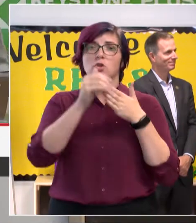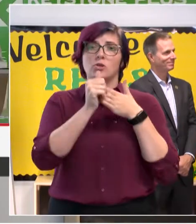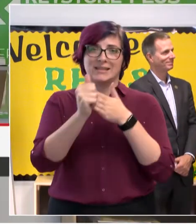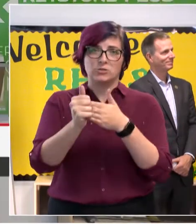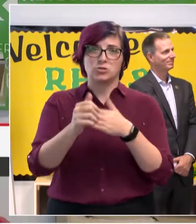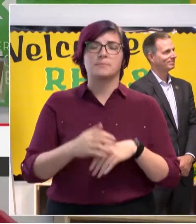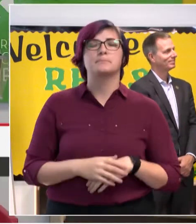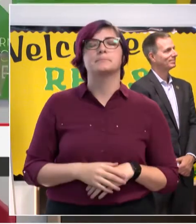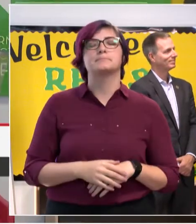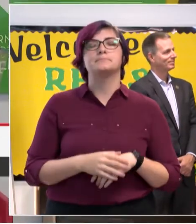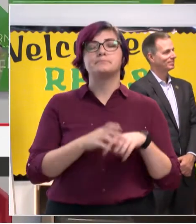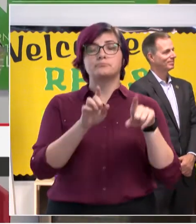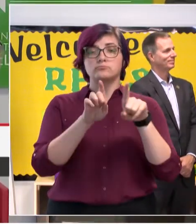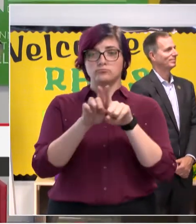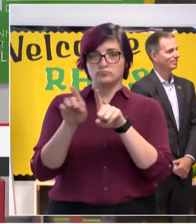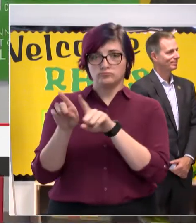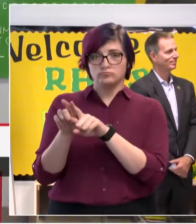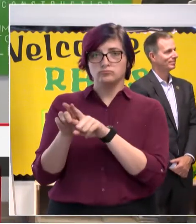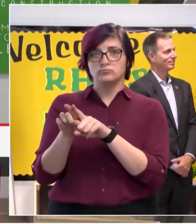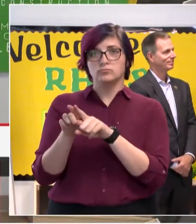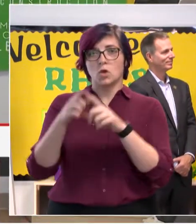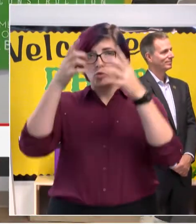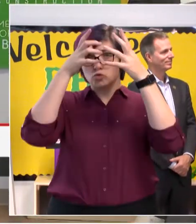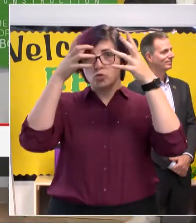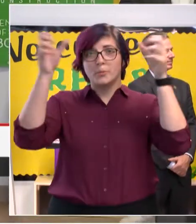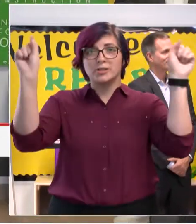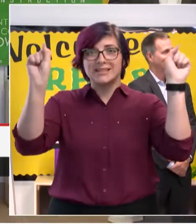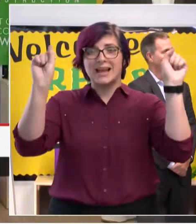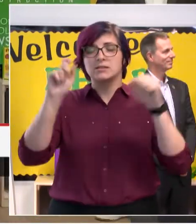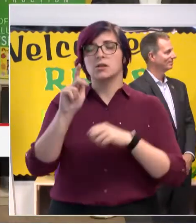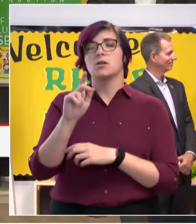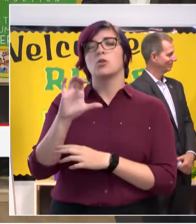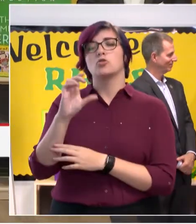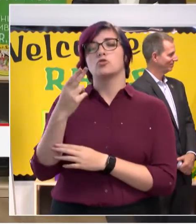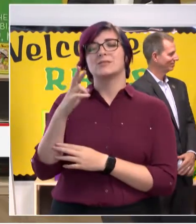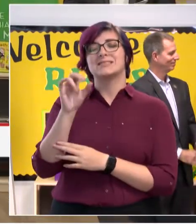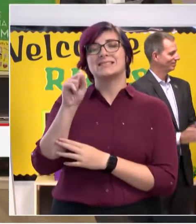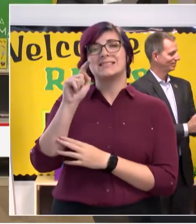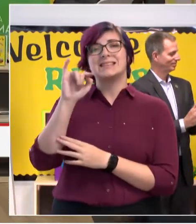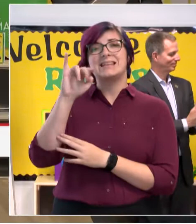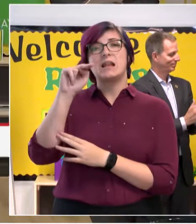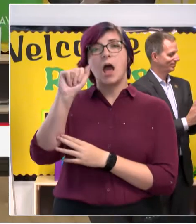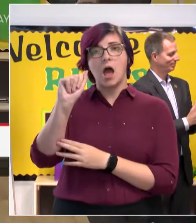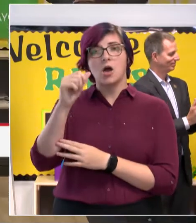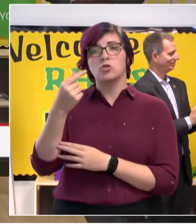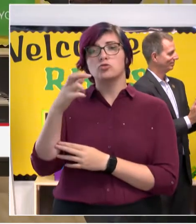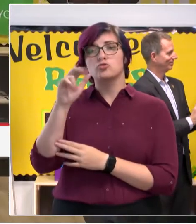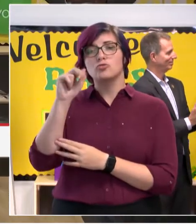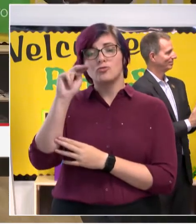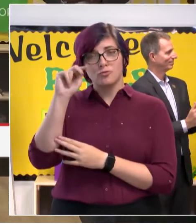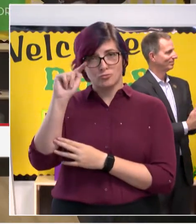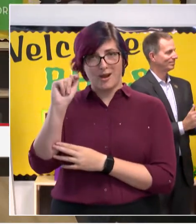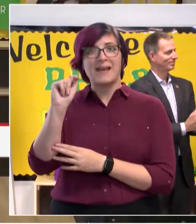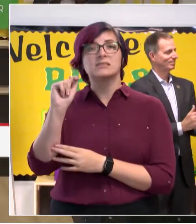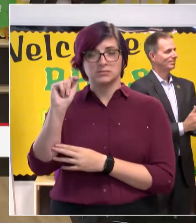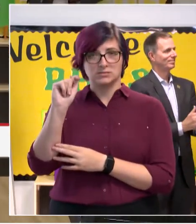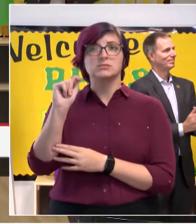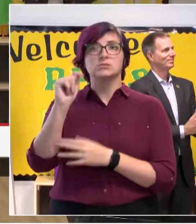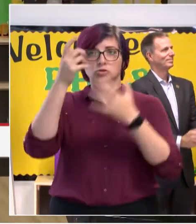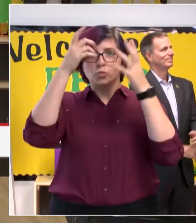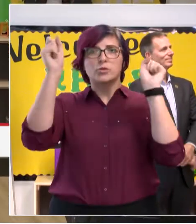as well as our Superintendent, Christina Grant, the OSSI Superintendent for Education.